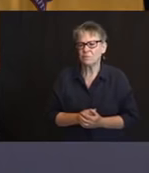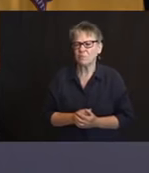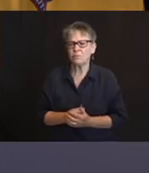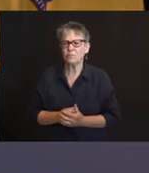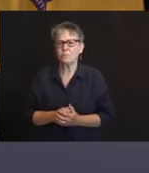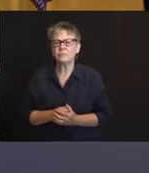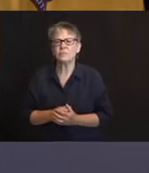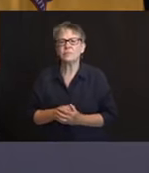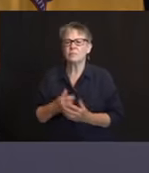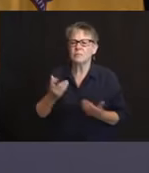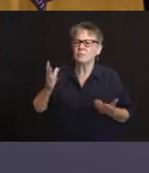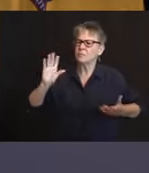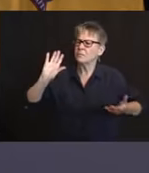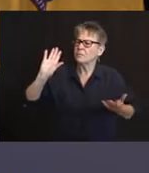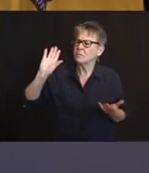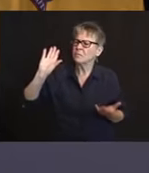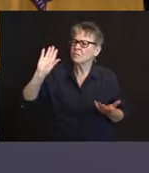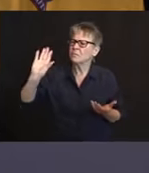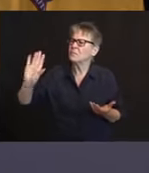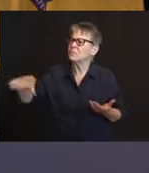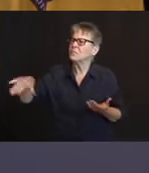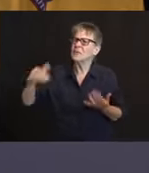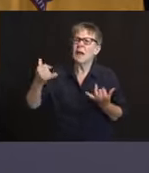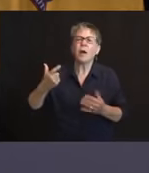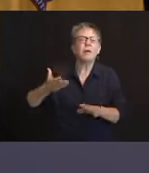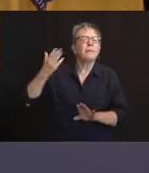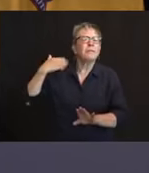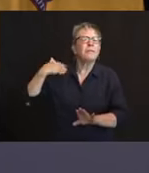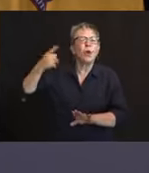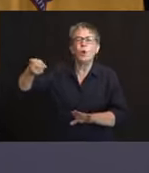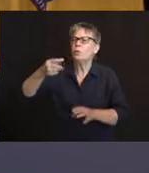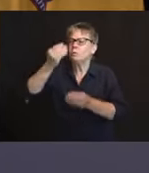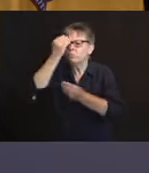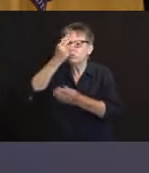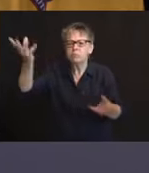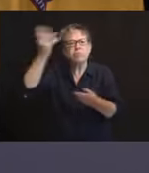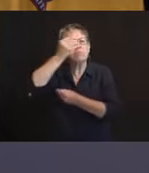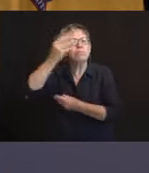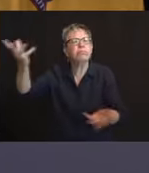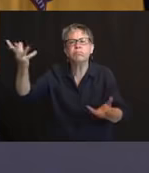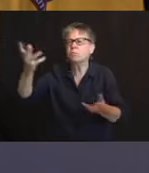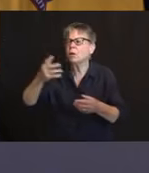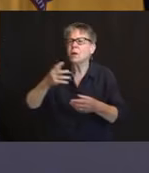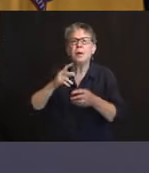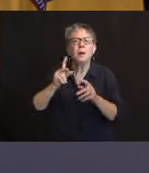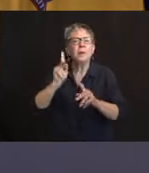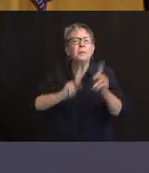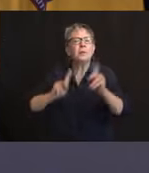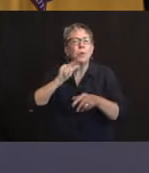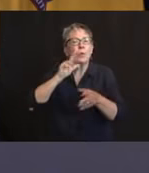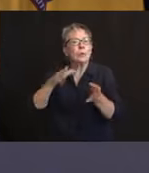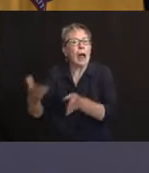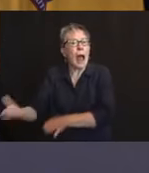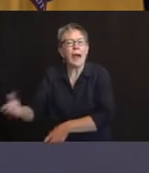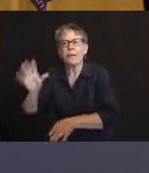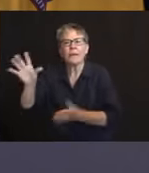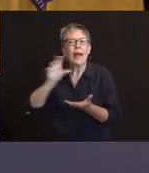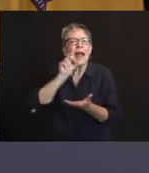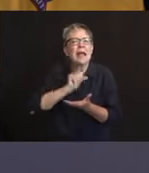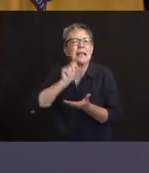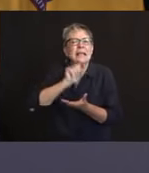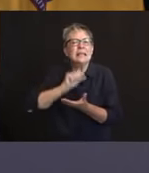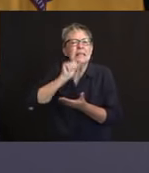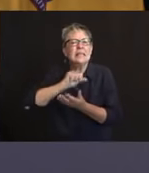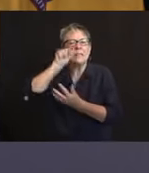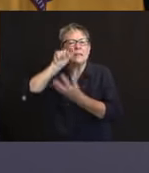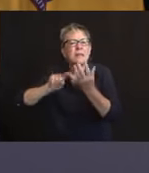this case? Governor, what specific numbers does New Jersey need to see to set a date for Stage 3? Does that seem